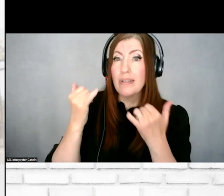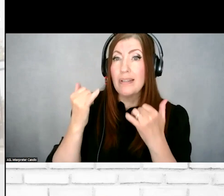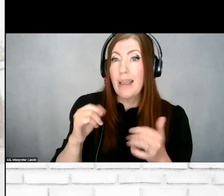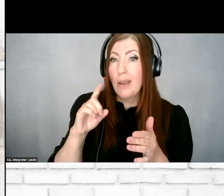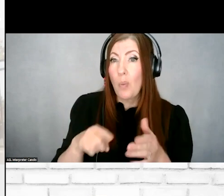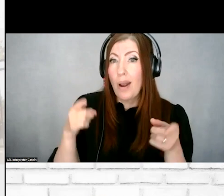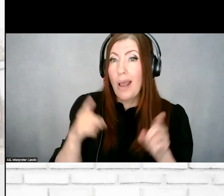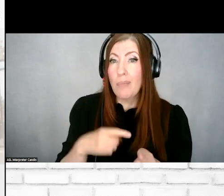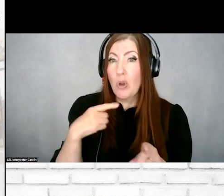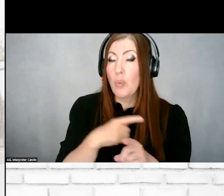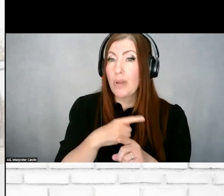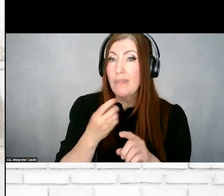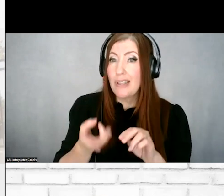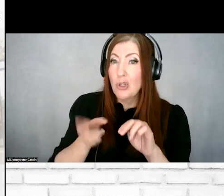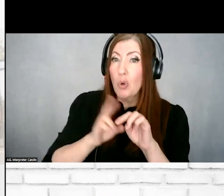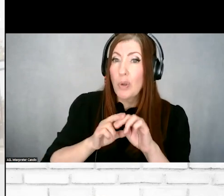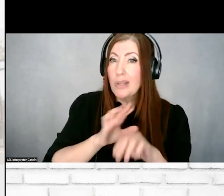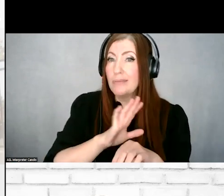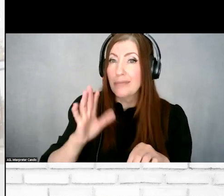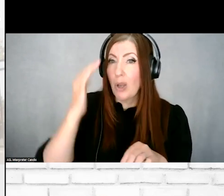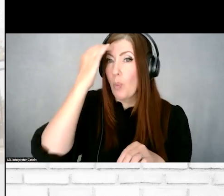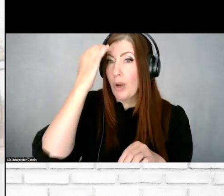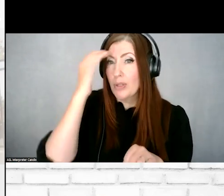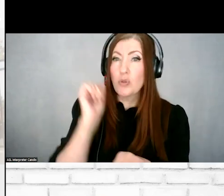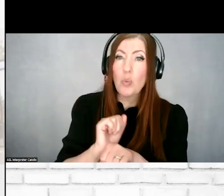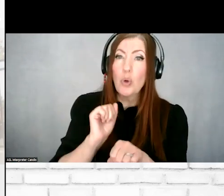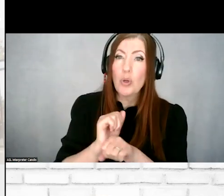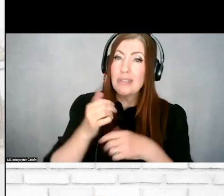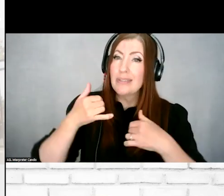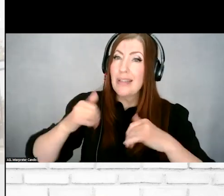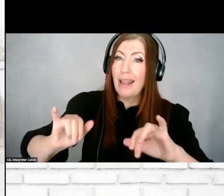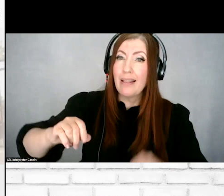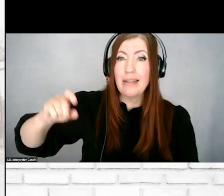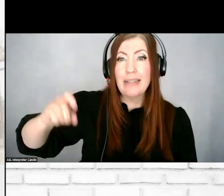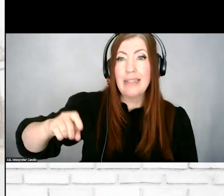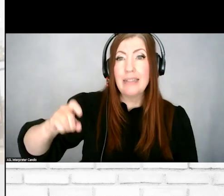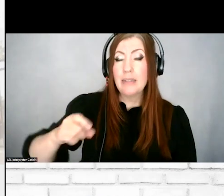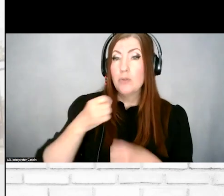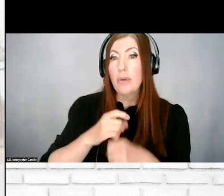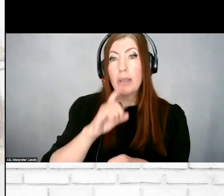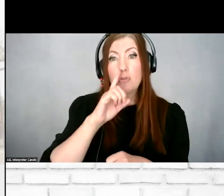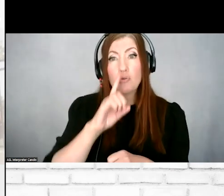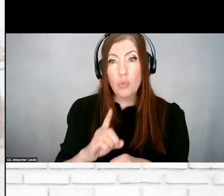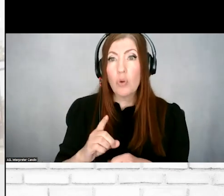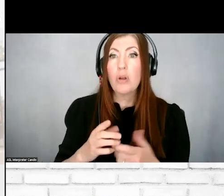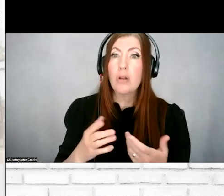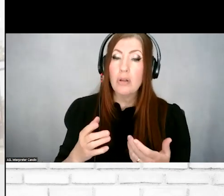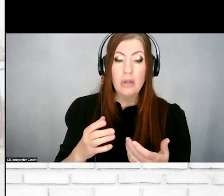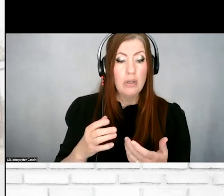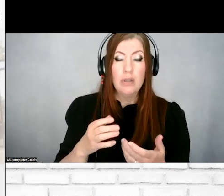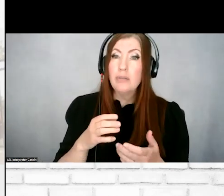that we've raised awareness of the work that still needs to be done to ensure that we have